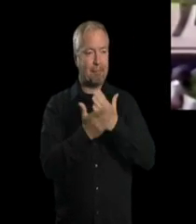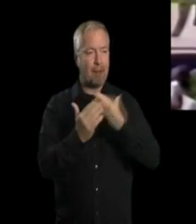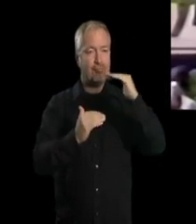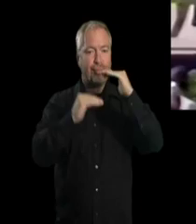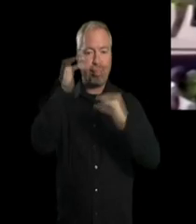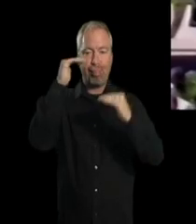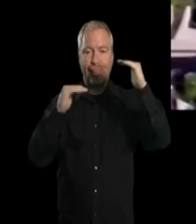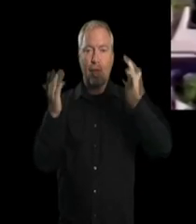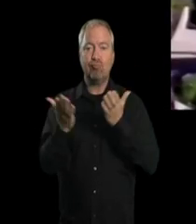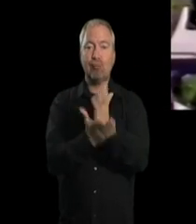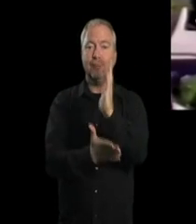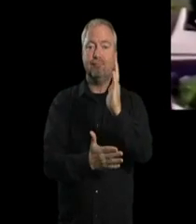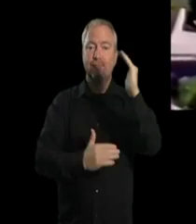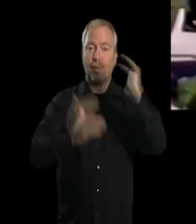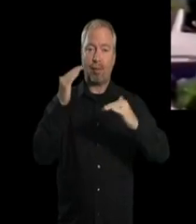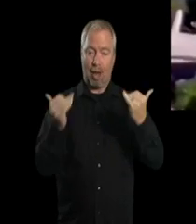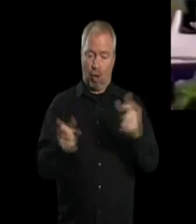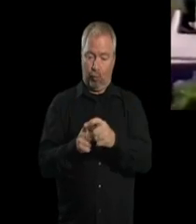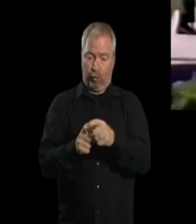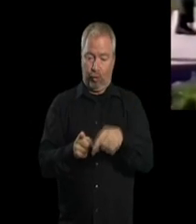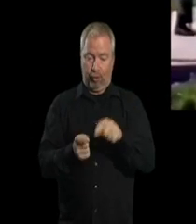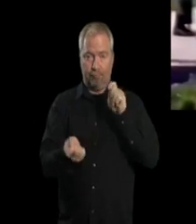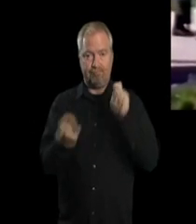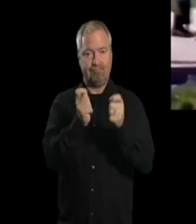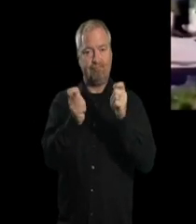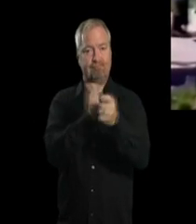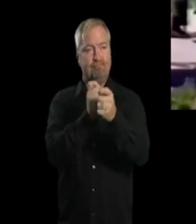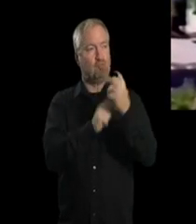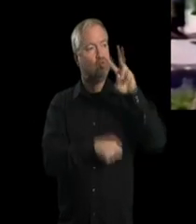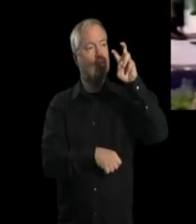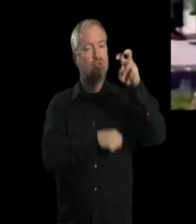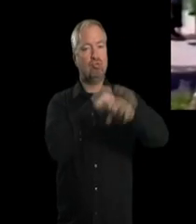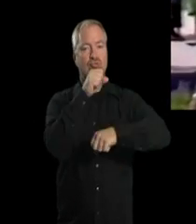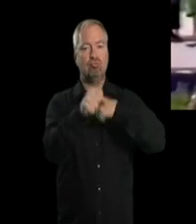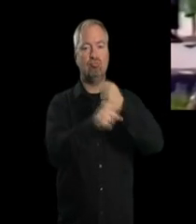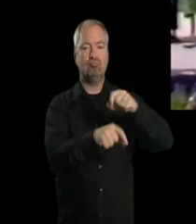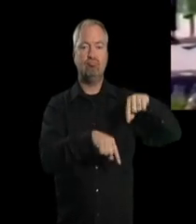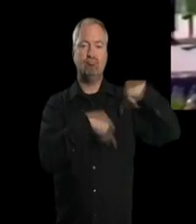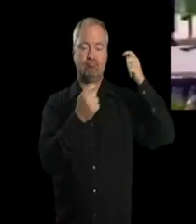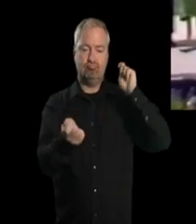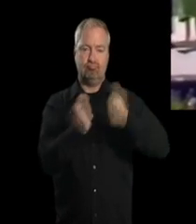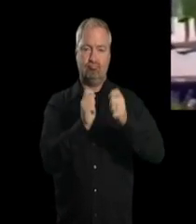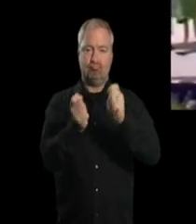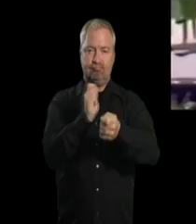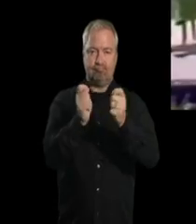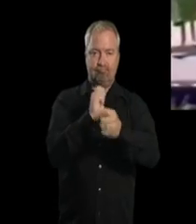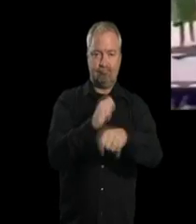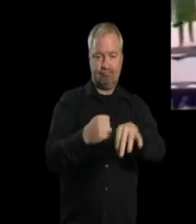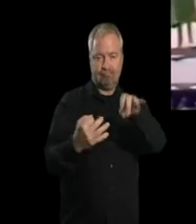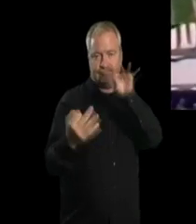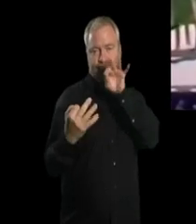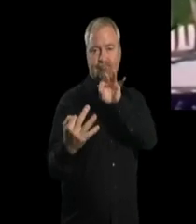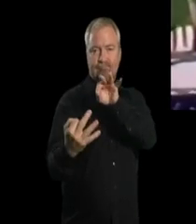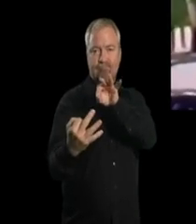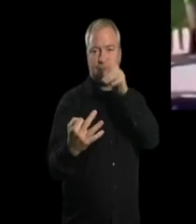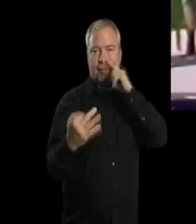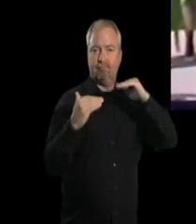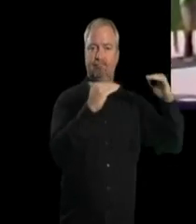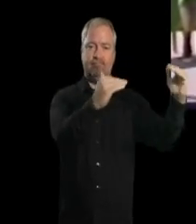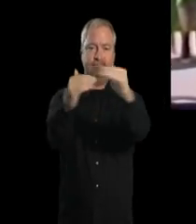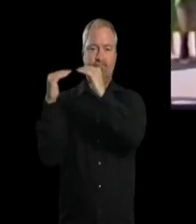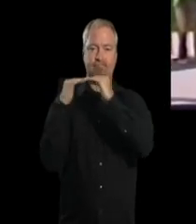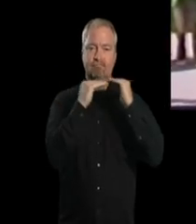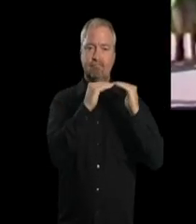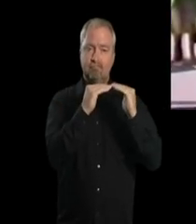certain unalienable rights. And these words have been our guide for more than 2 centuries as we've labored to form our